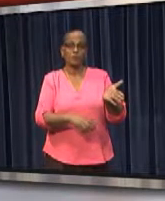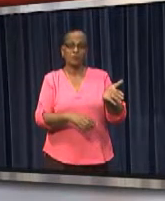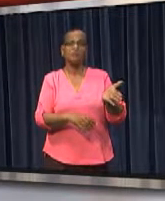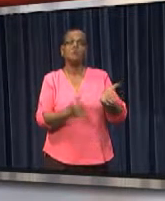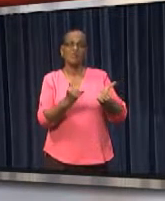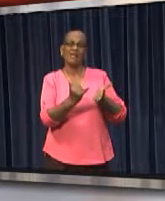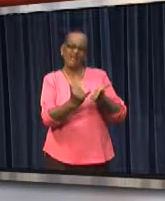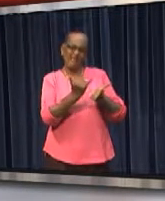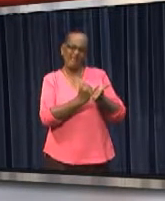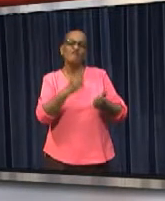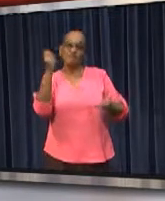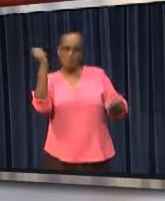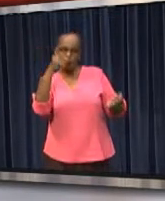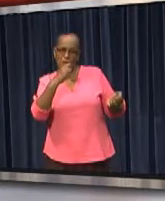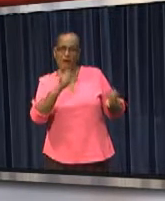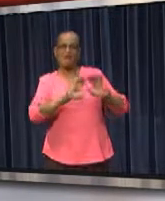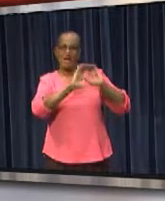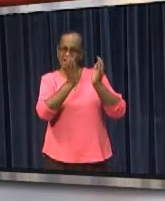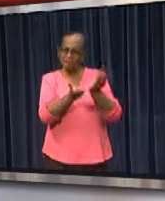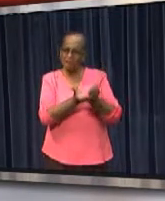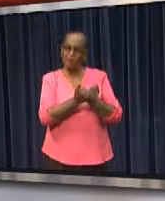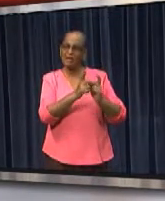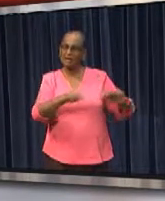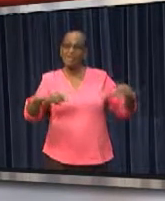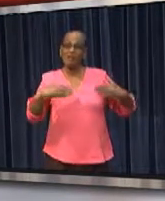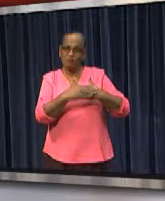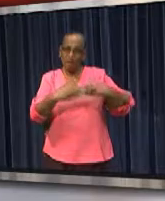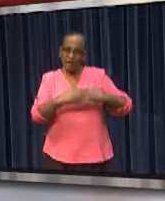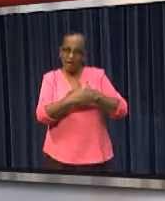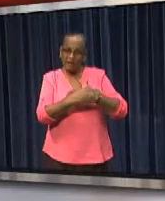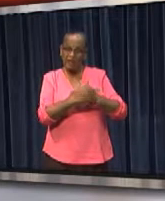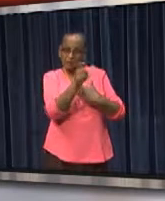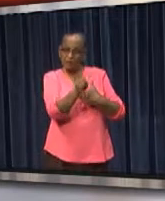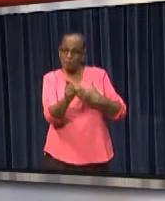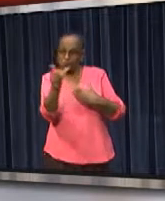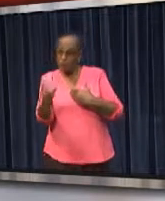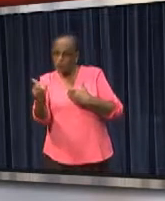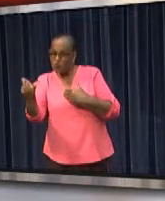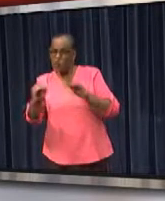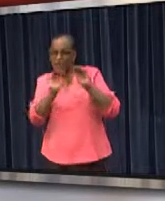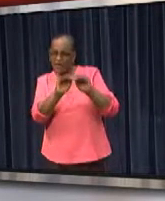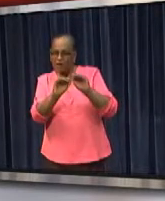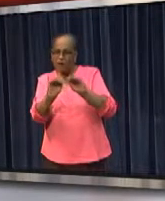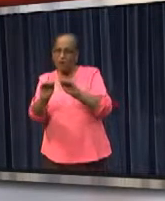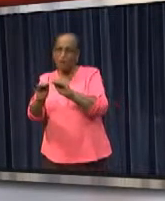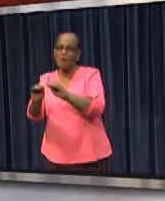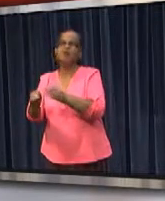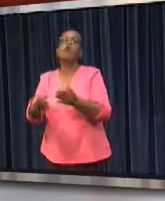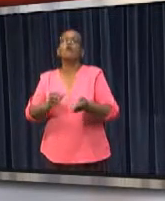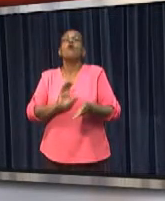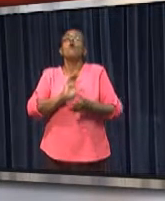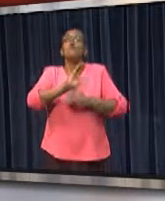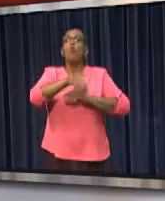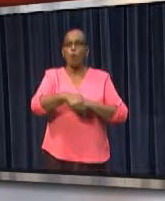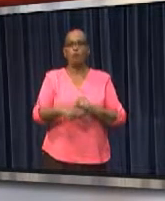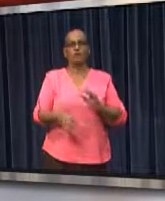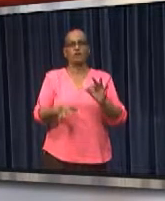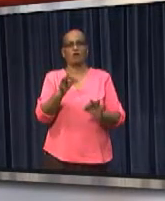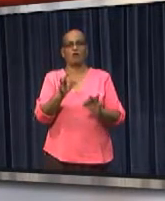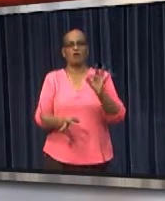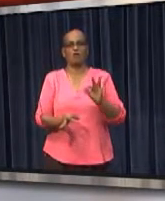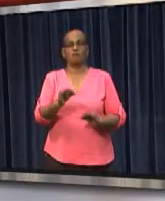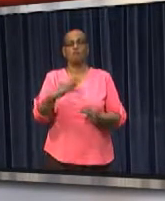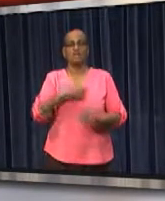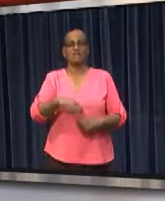the month, a general members meeting is scheduled where the members of the police union will be informed of